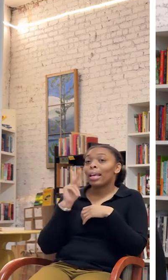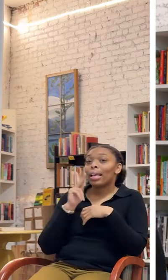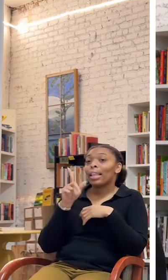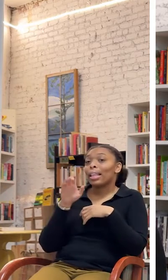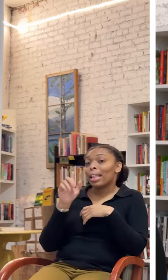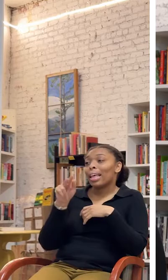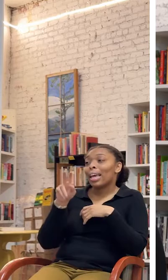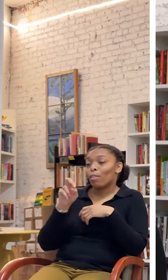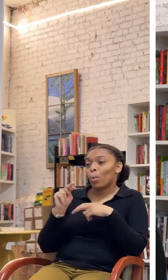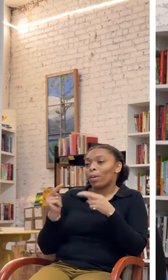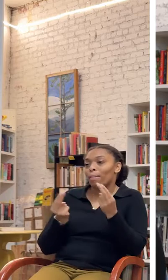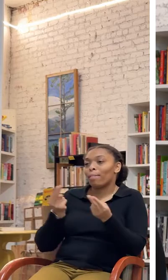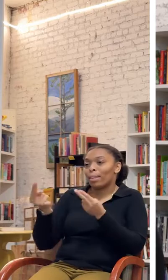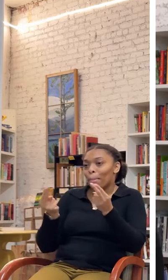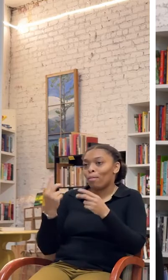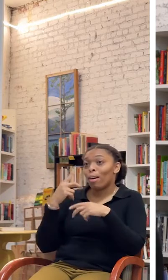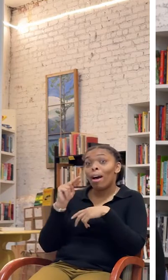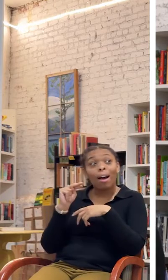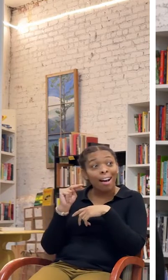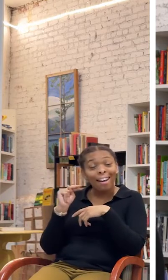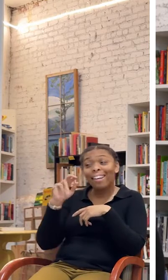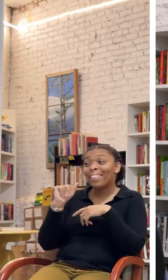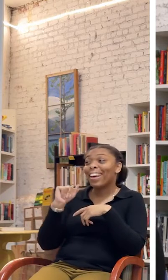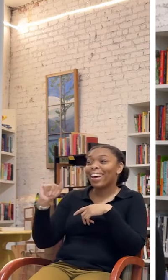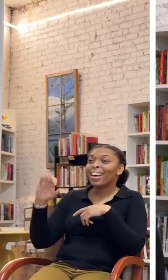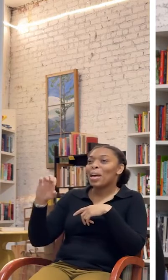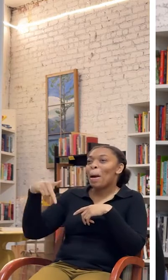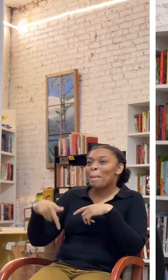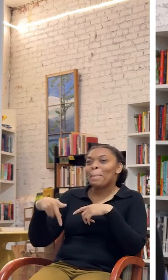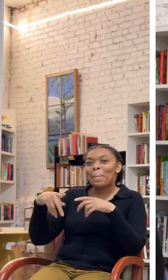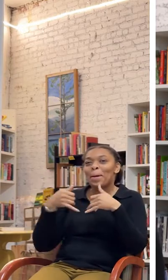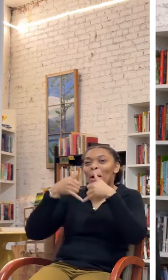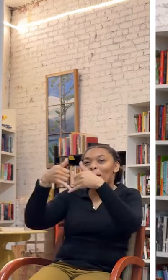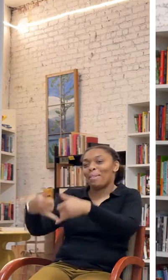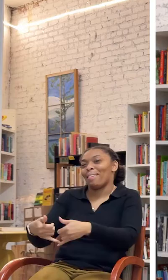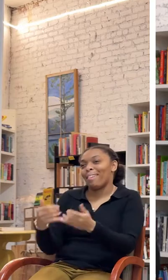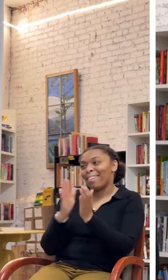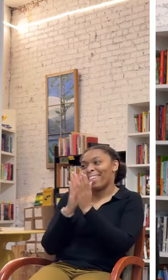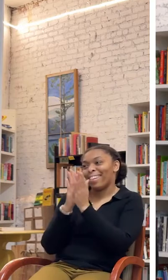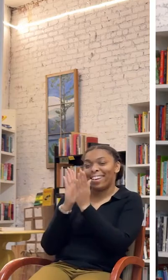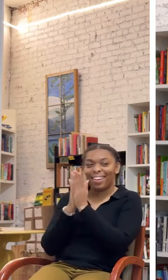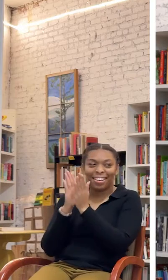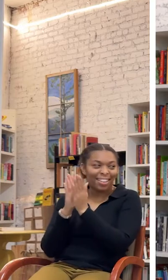nominated for the NAACP award for new author.